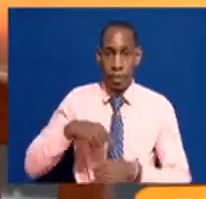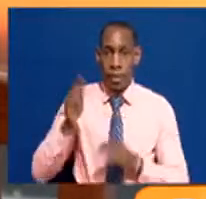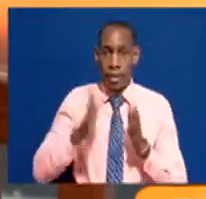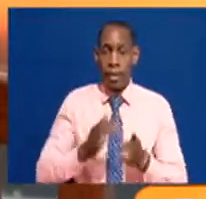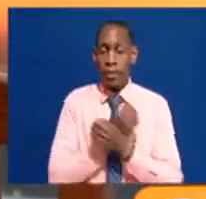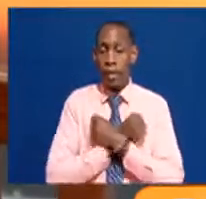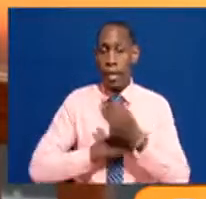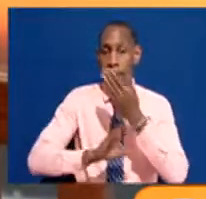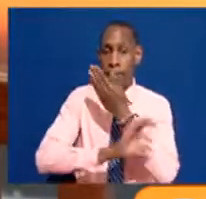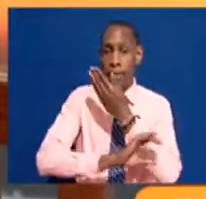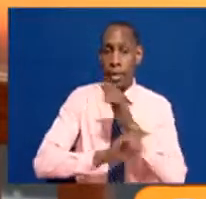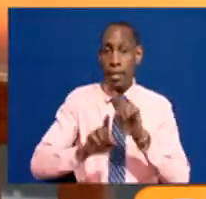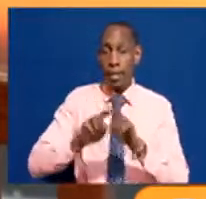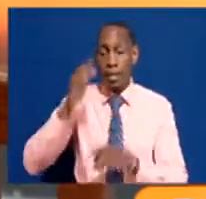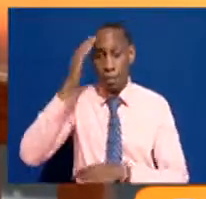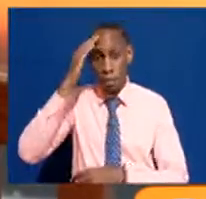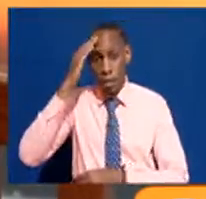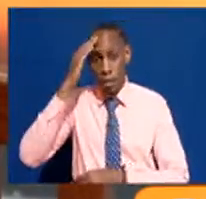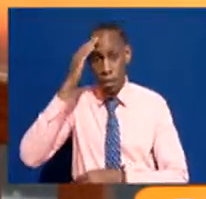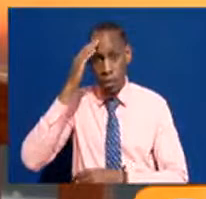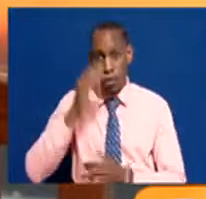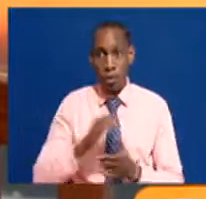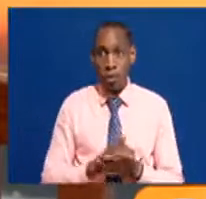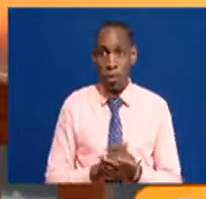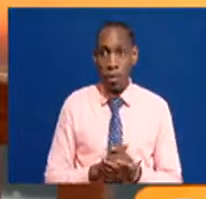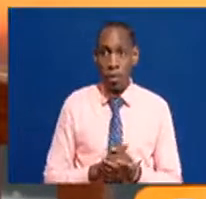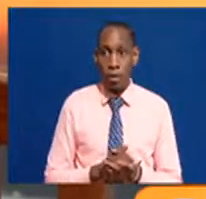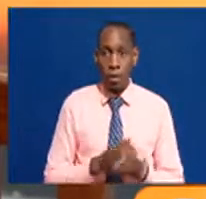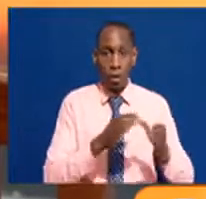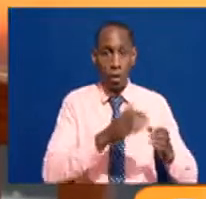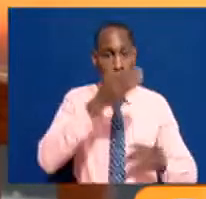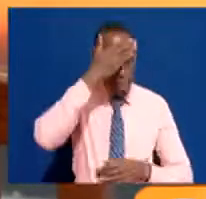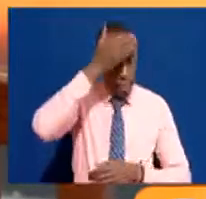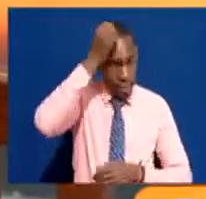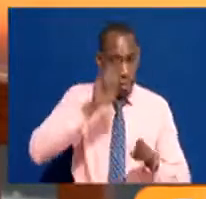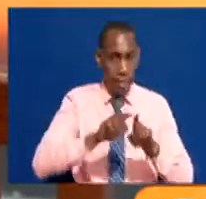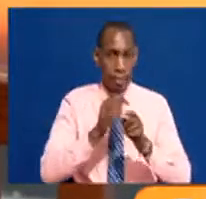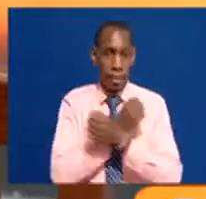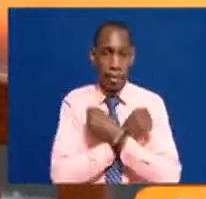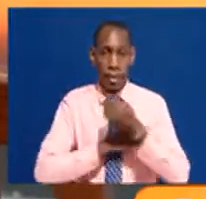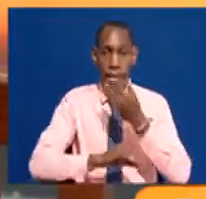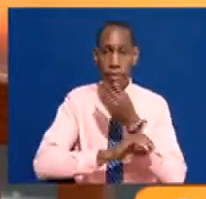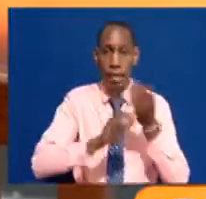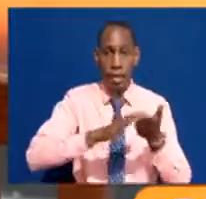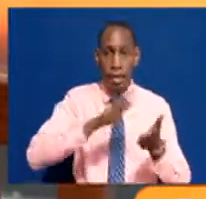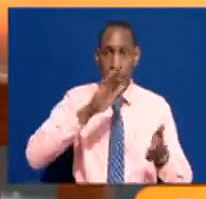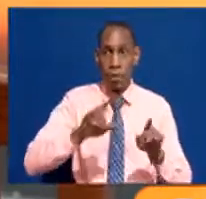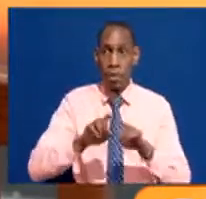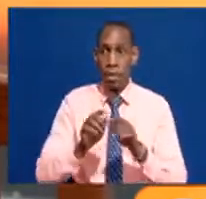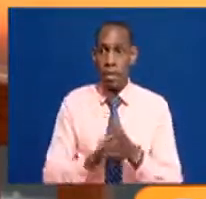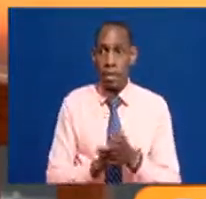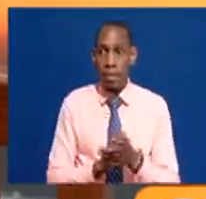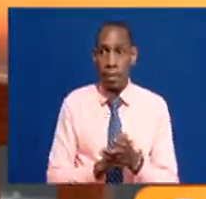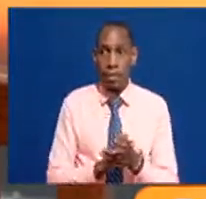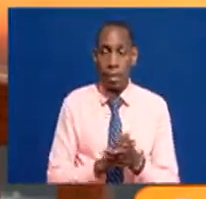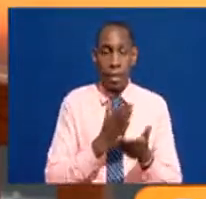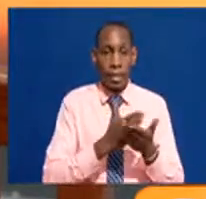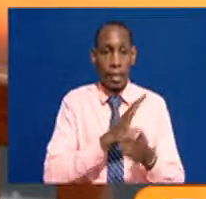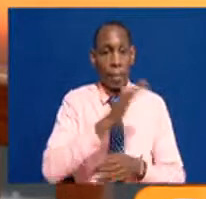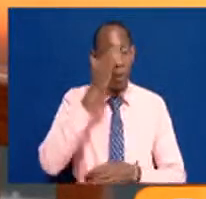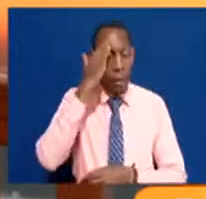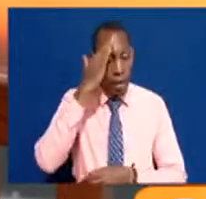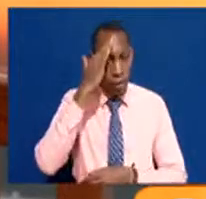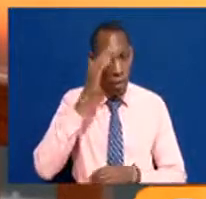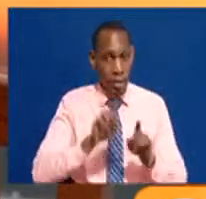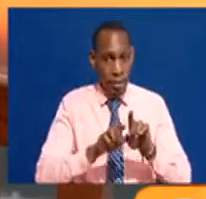this country, and I know the side that Esther is, love even this country even more. I've sat with some of them, they know, so